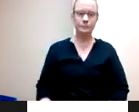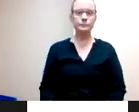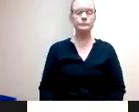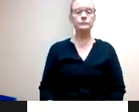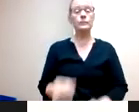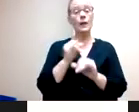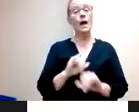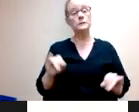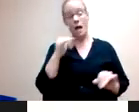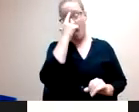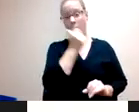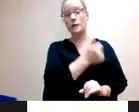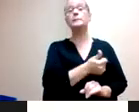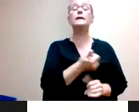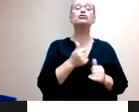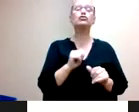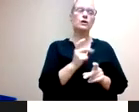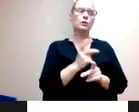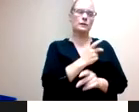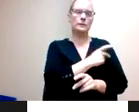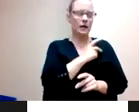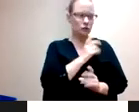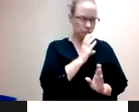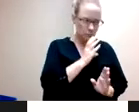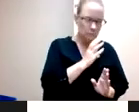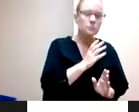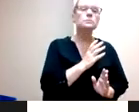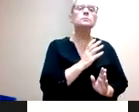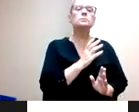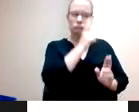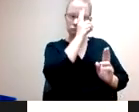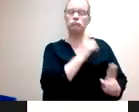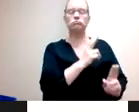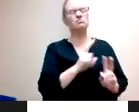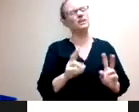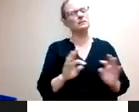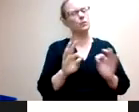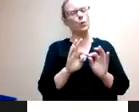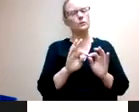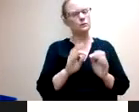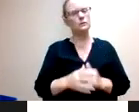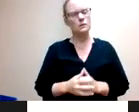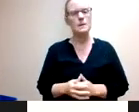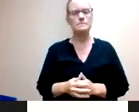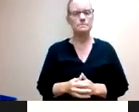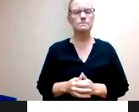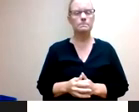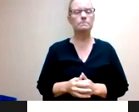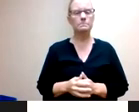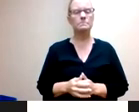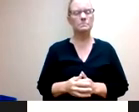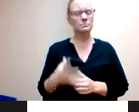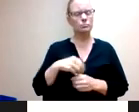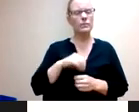Autonomy and trying to keep the patient heard and listened to is extremely important, and to incorporate